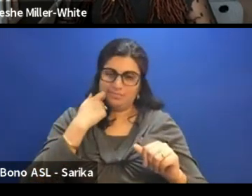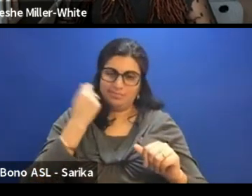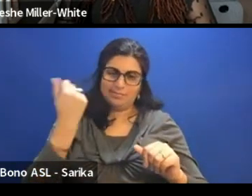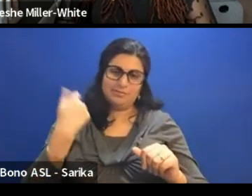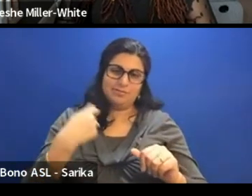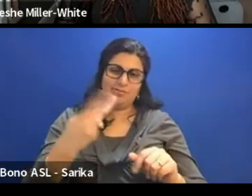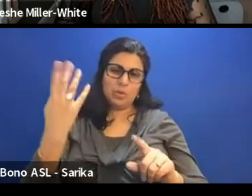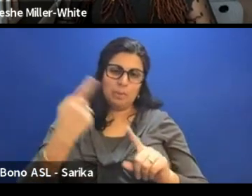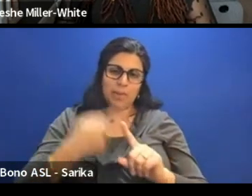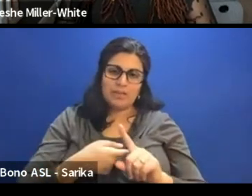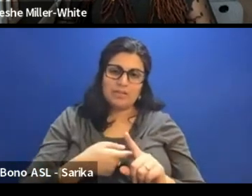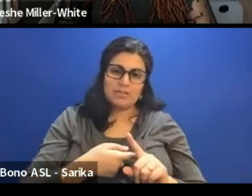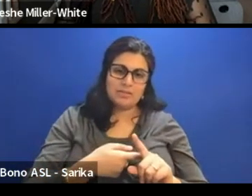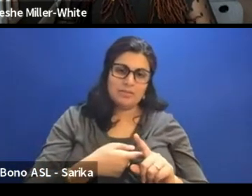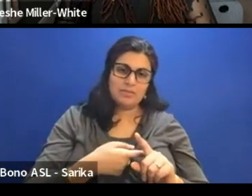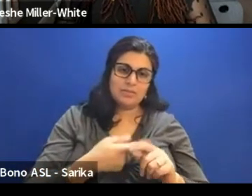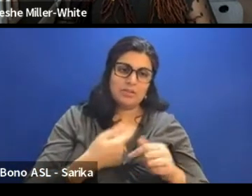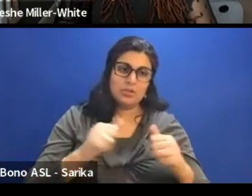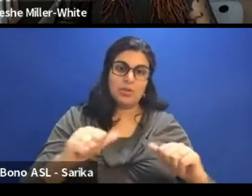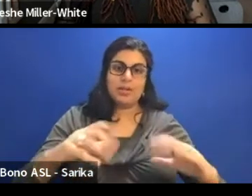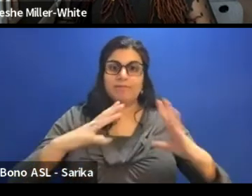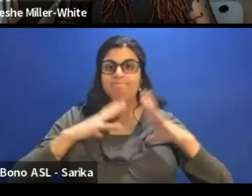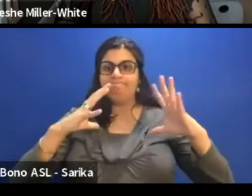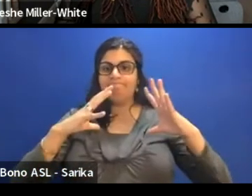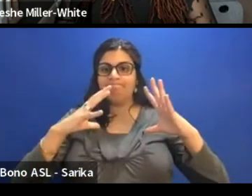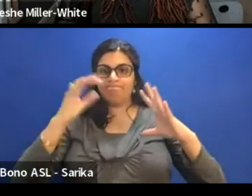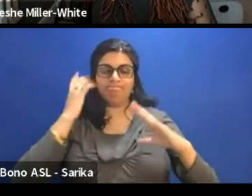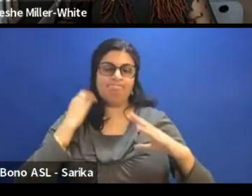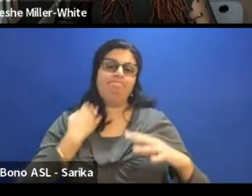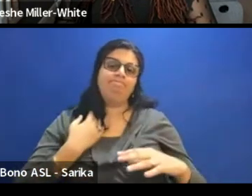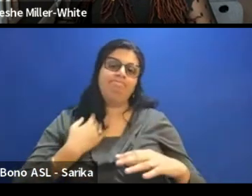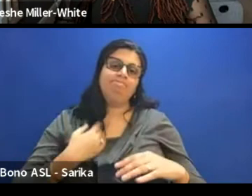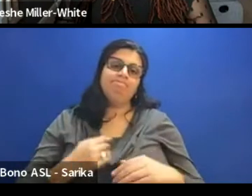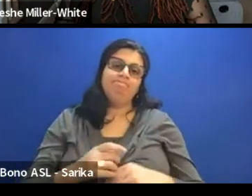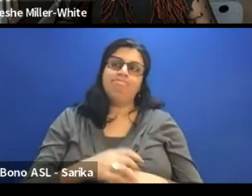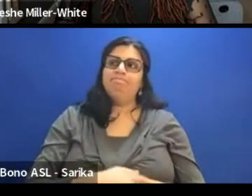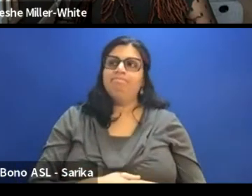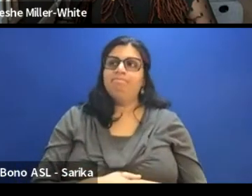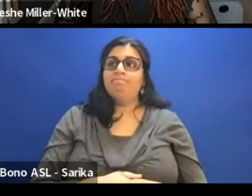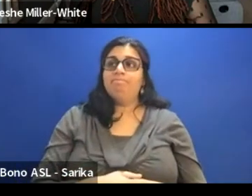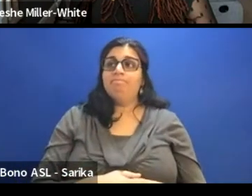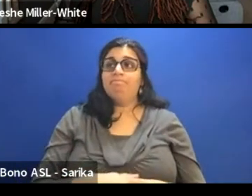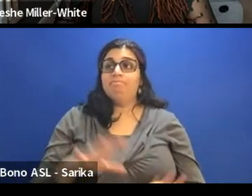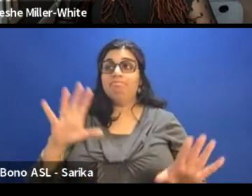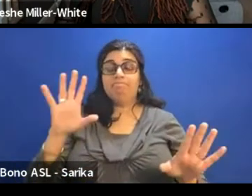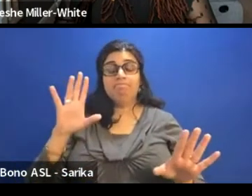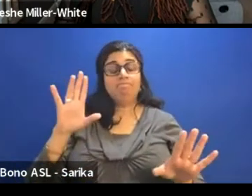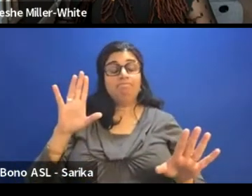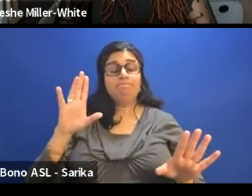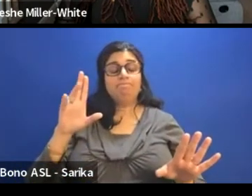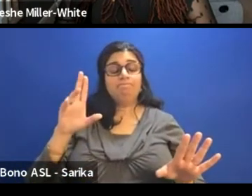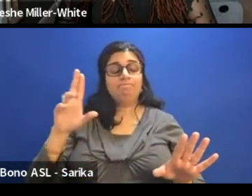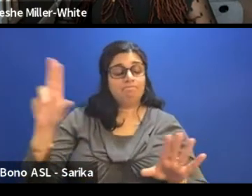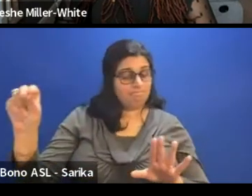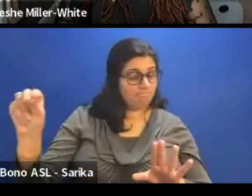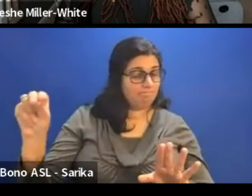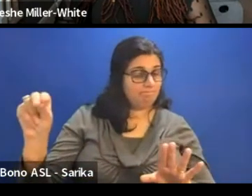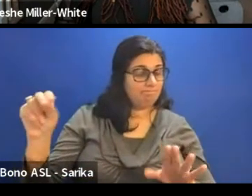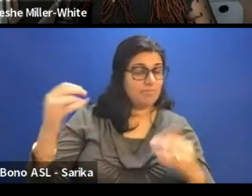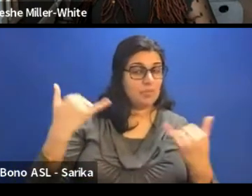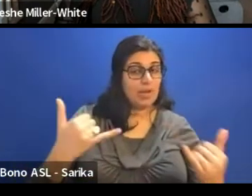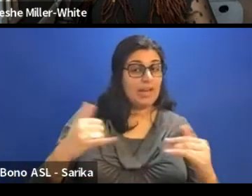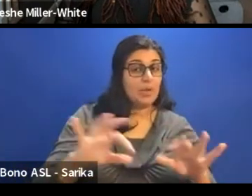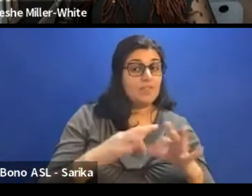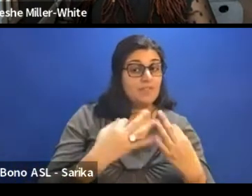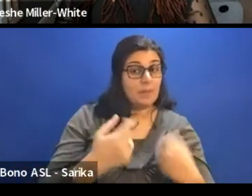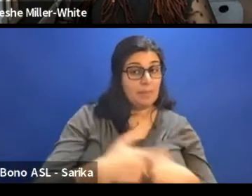to have breaks, right? And to take time away and to say, no, this is family time.